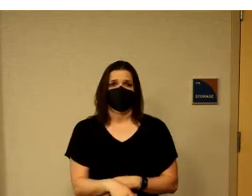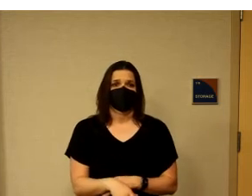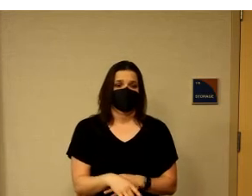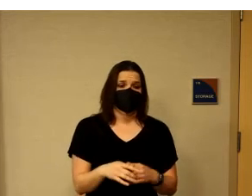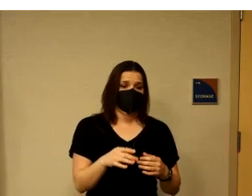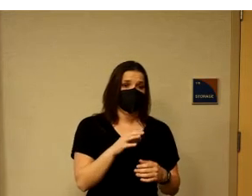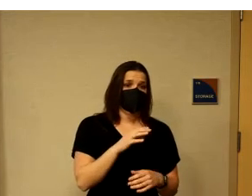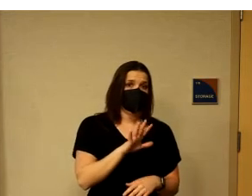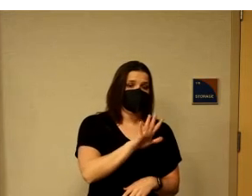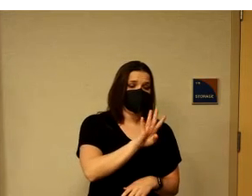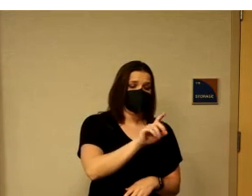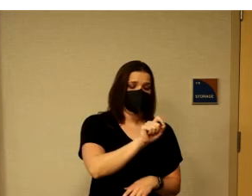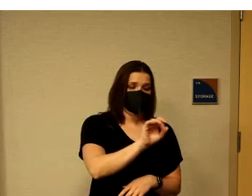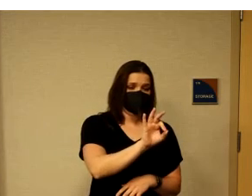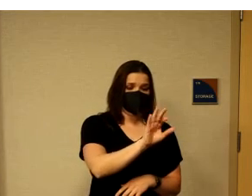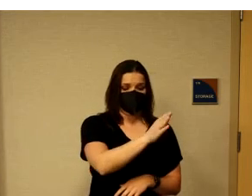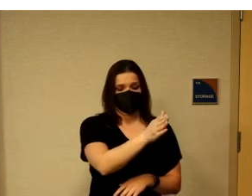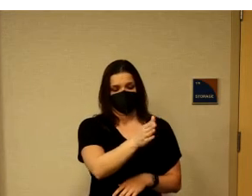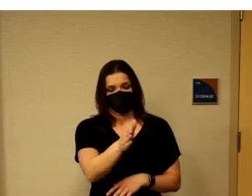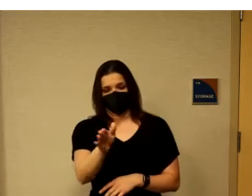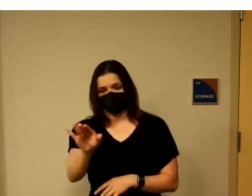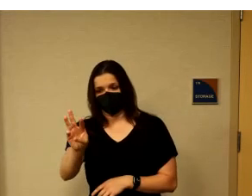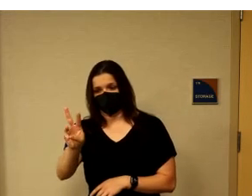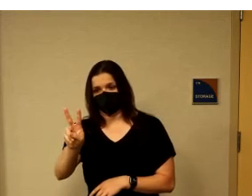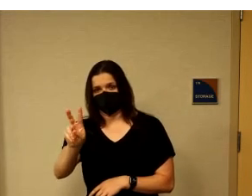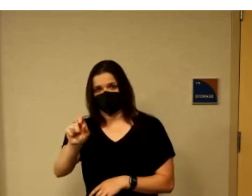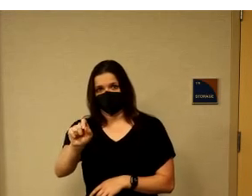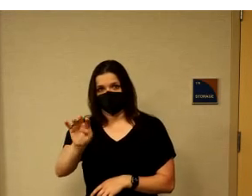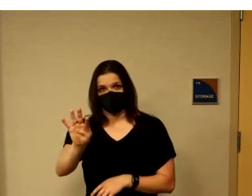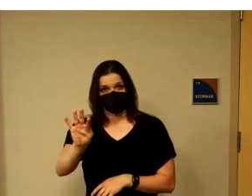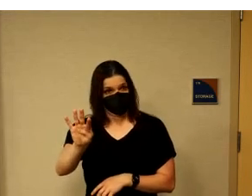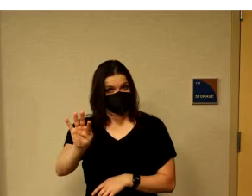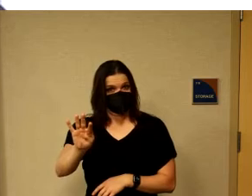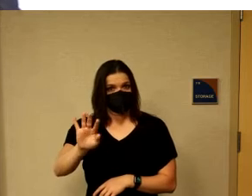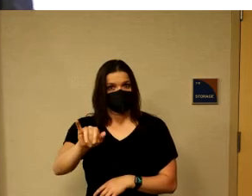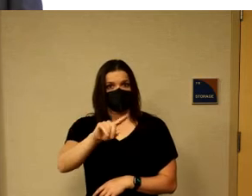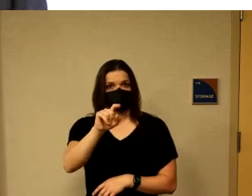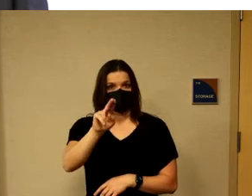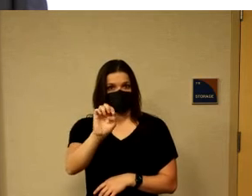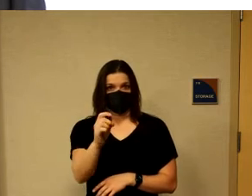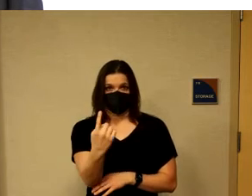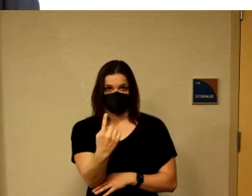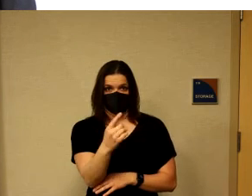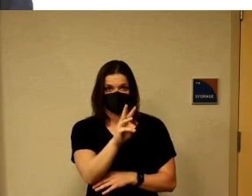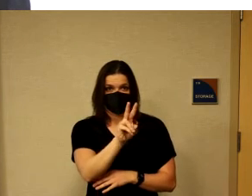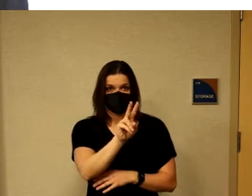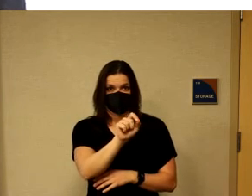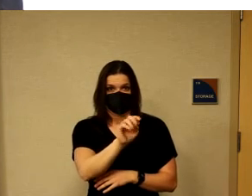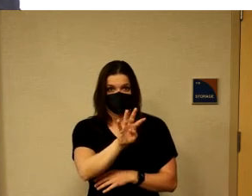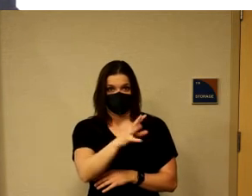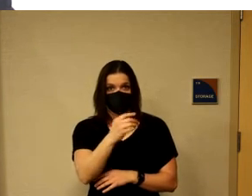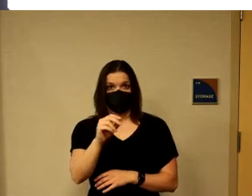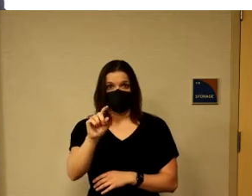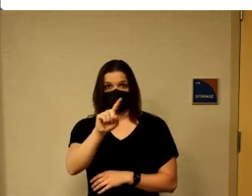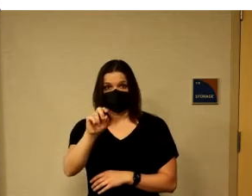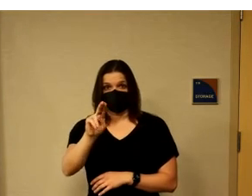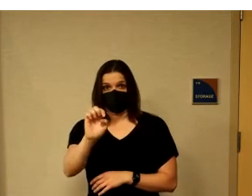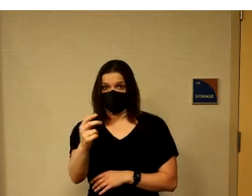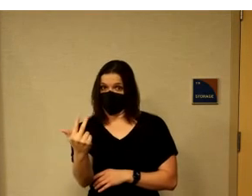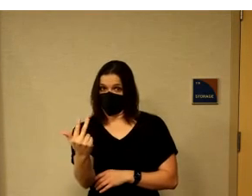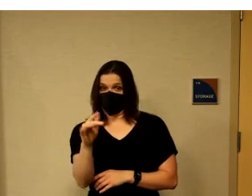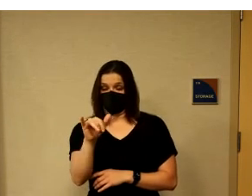from 54.9 to 62.4, which is zone 1, 62.4, and zone 3,